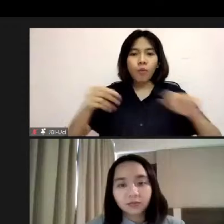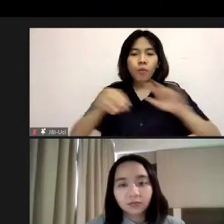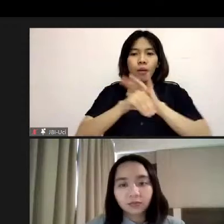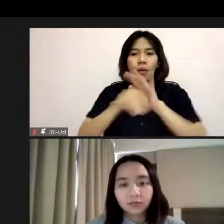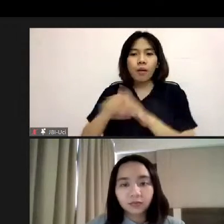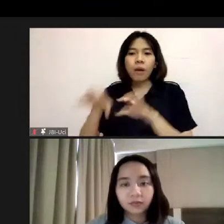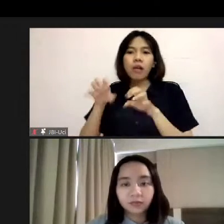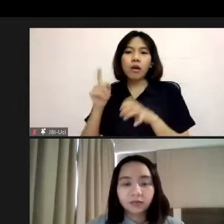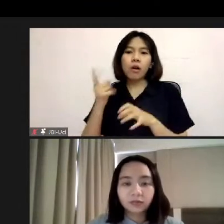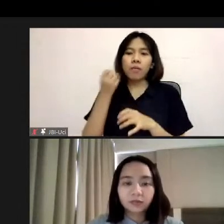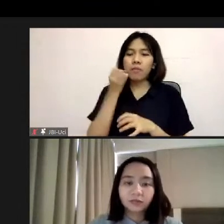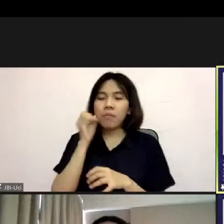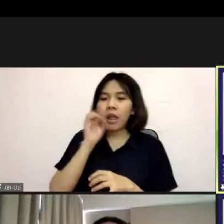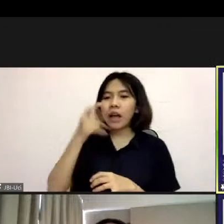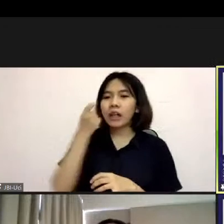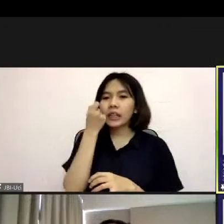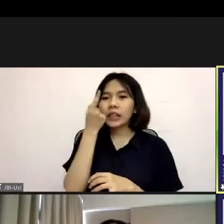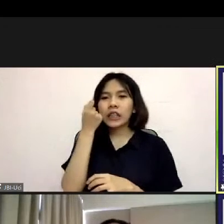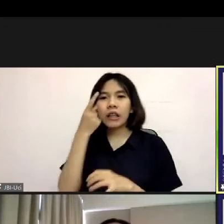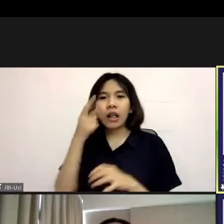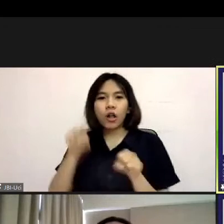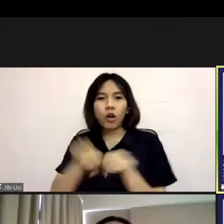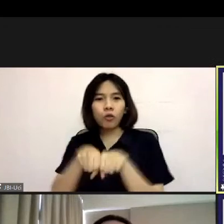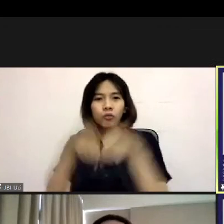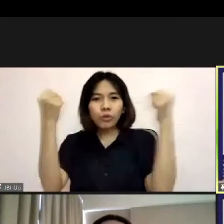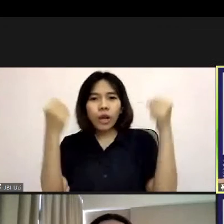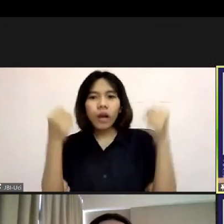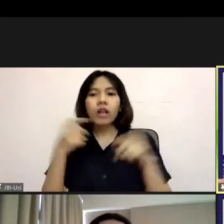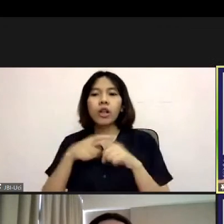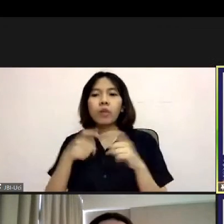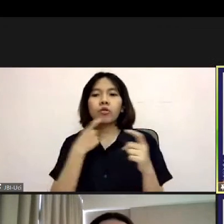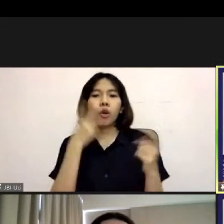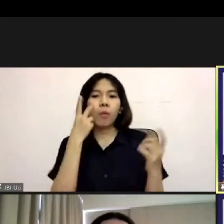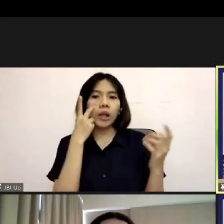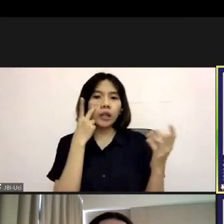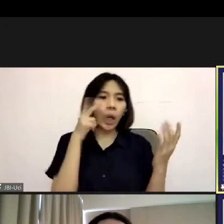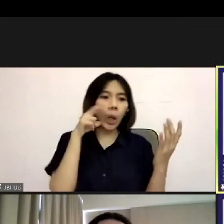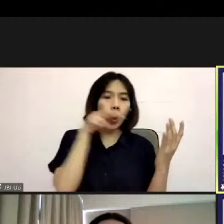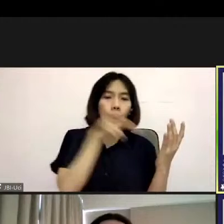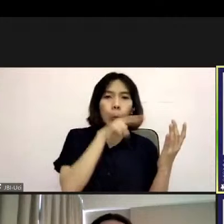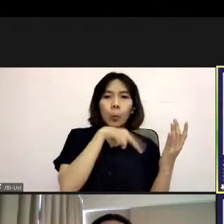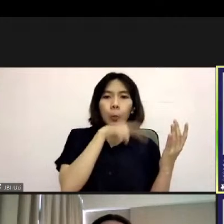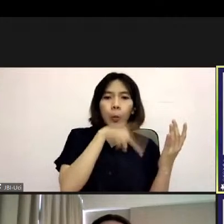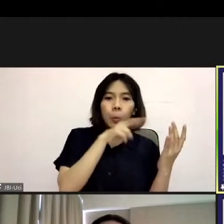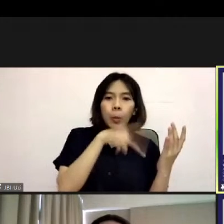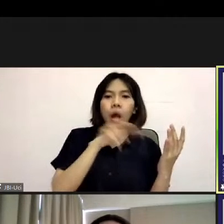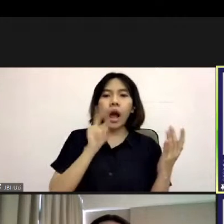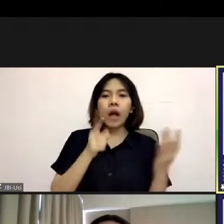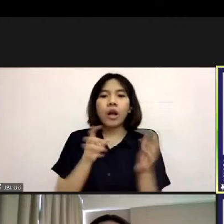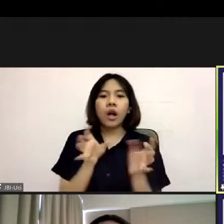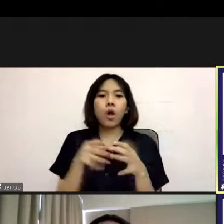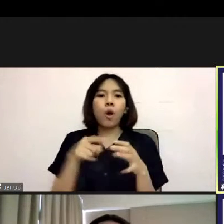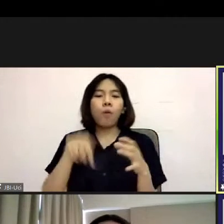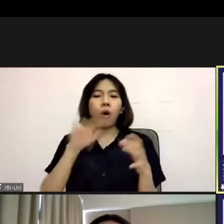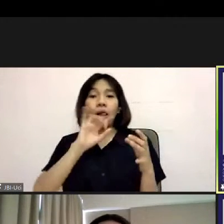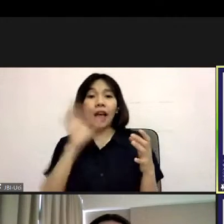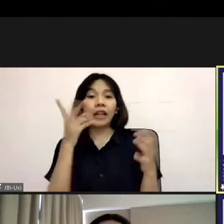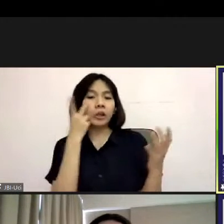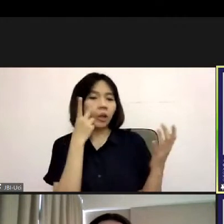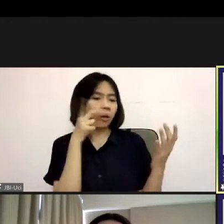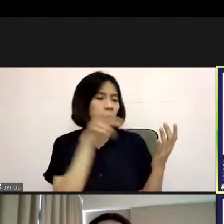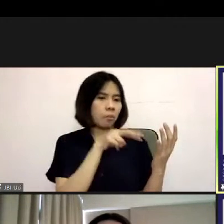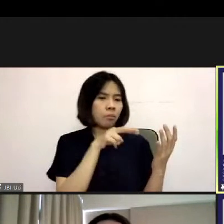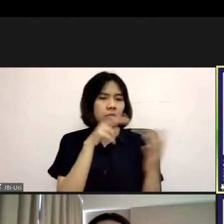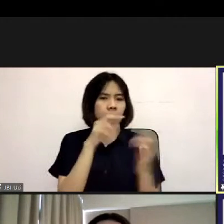island, or sometimes the bandwidth trouble in one island. But sometimes other agencies says